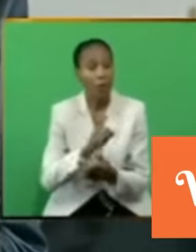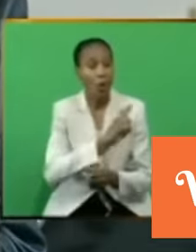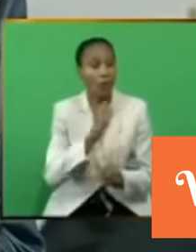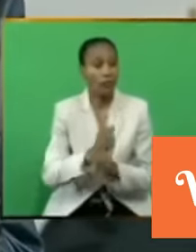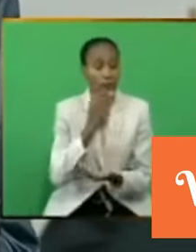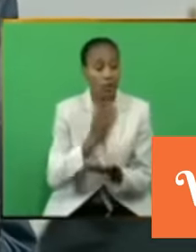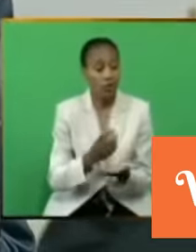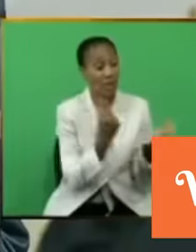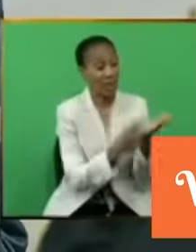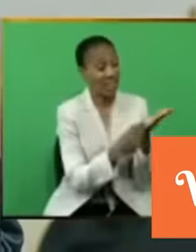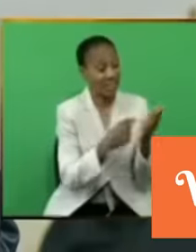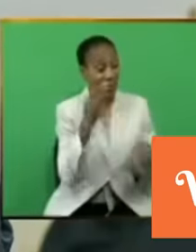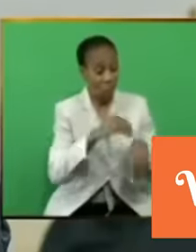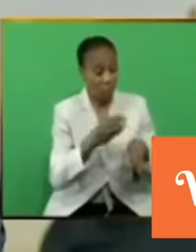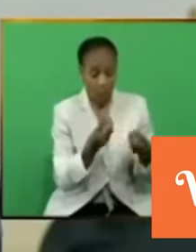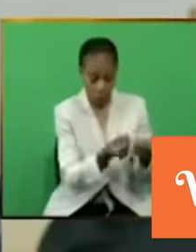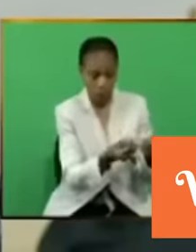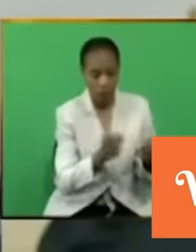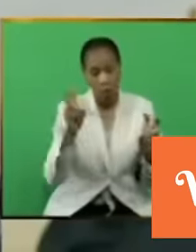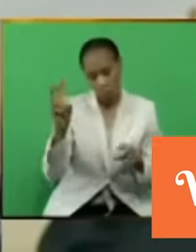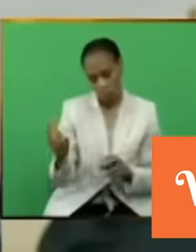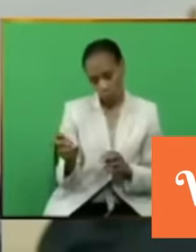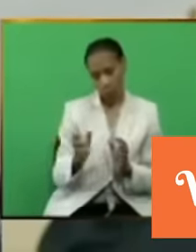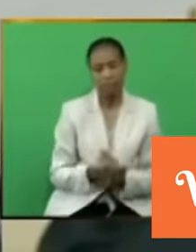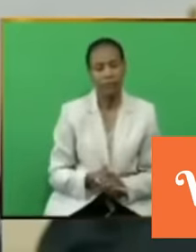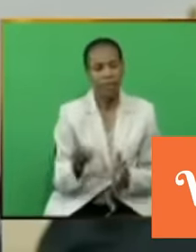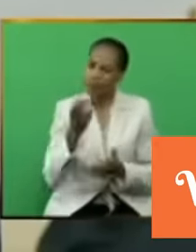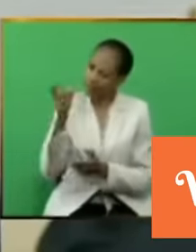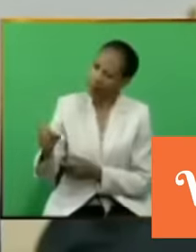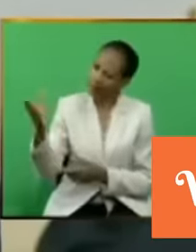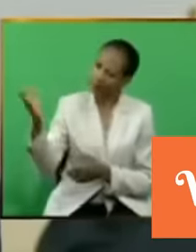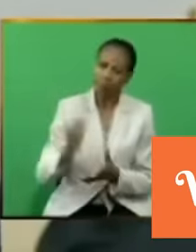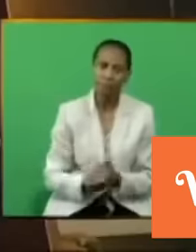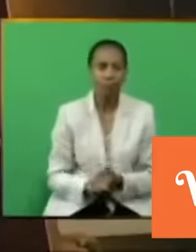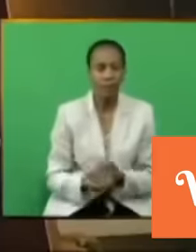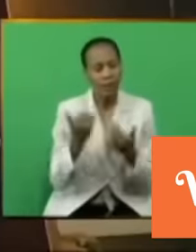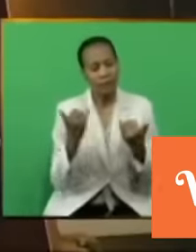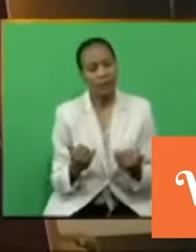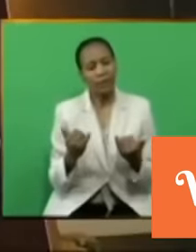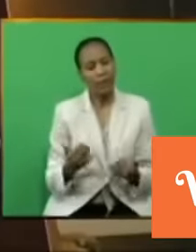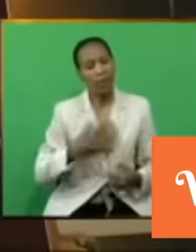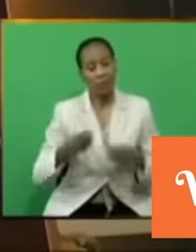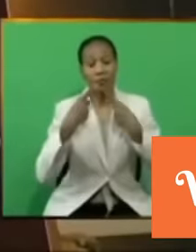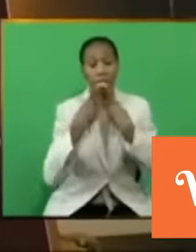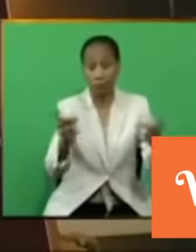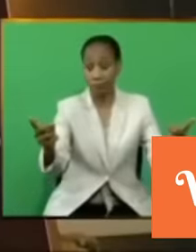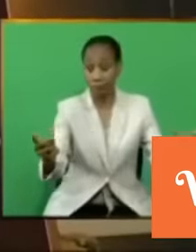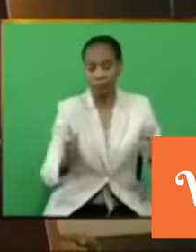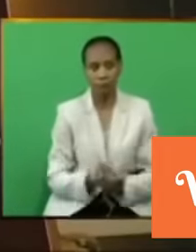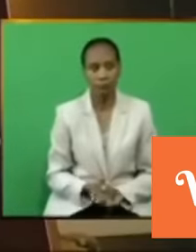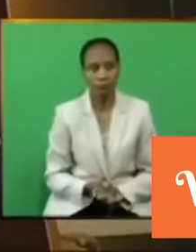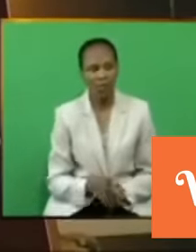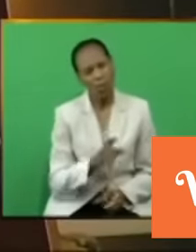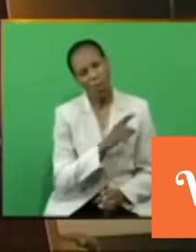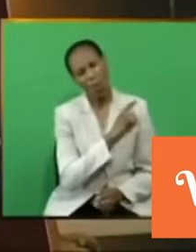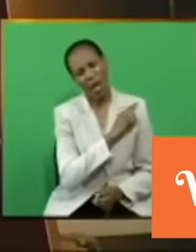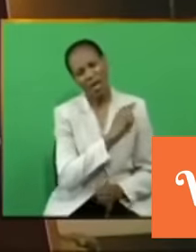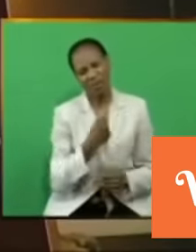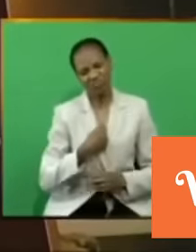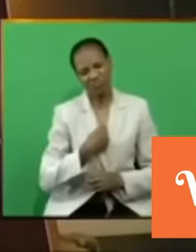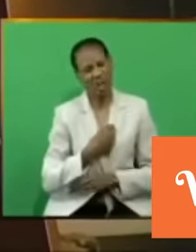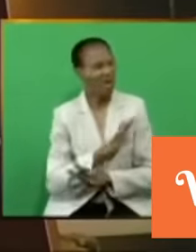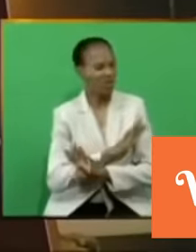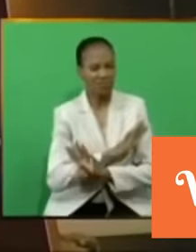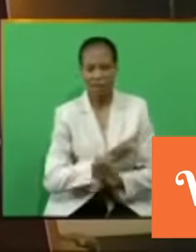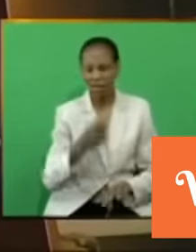in Gaza." Close quote. Speaker, I now want to tell this House why I don't believe that this